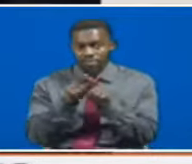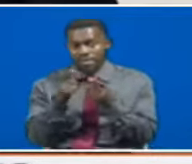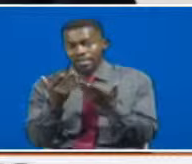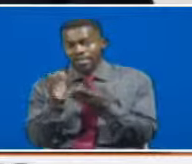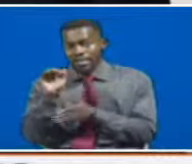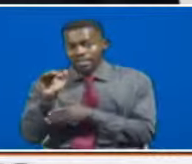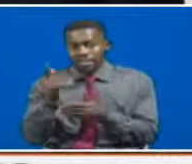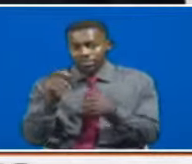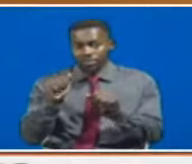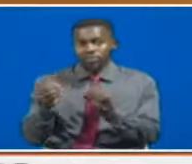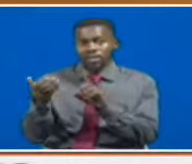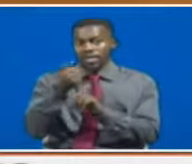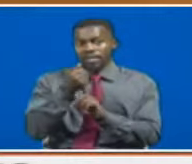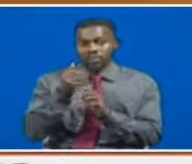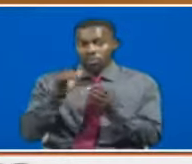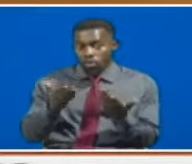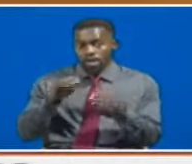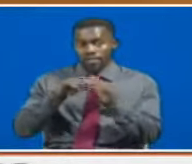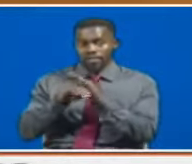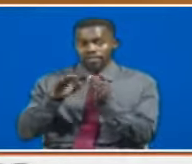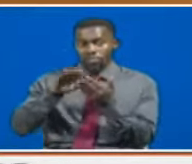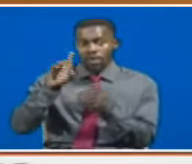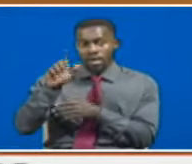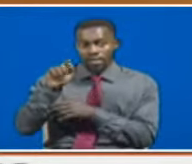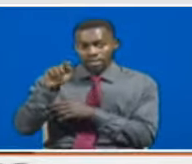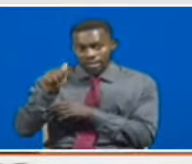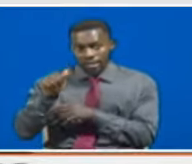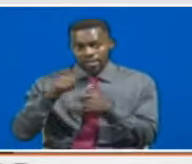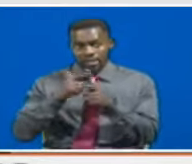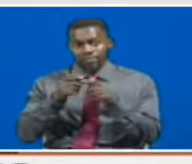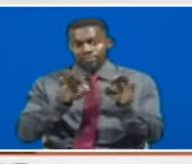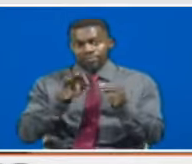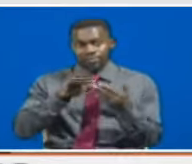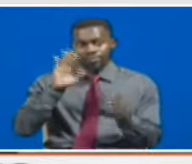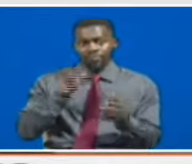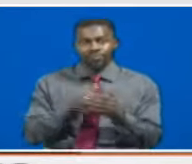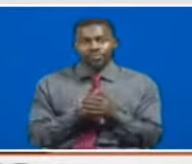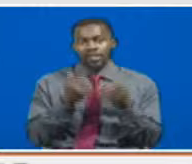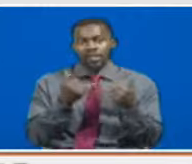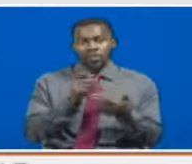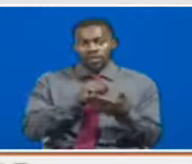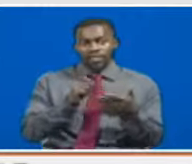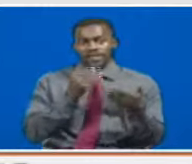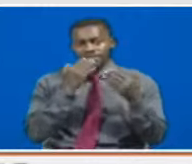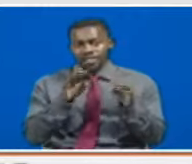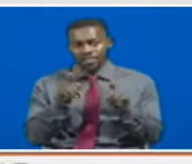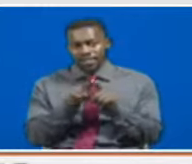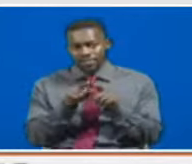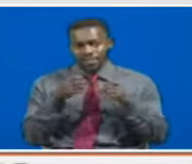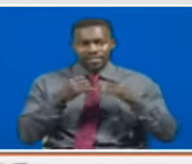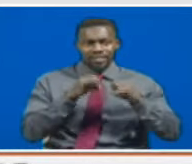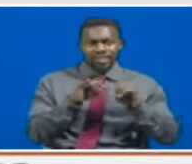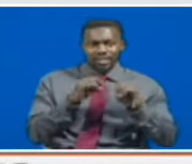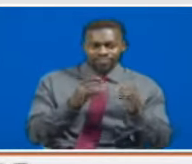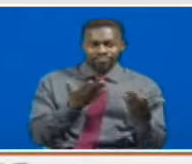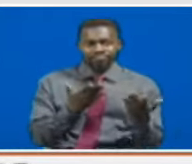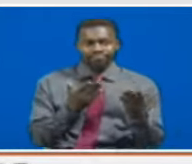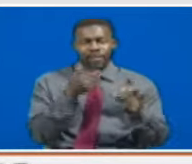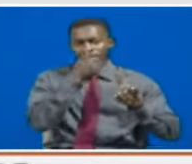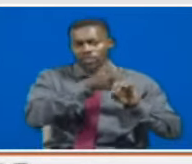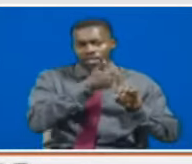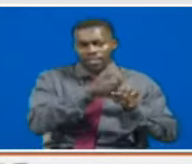refugee demographics and tailor intervention effectively. We have already written and we are pushing, we have called for a meeting